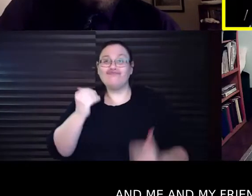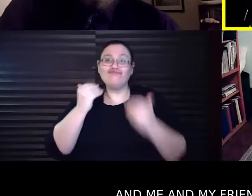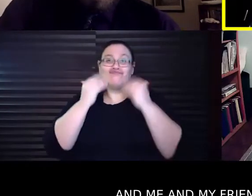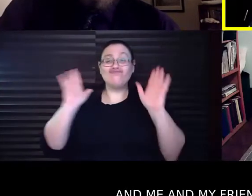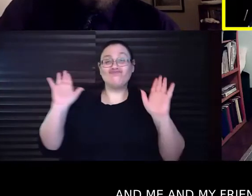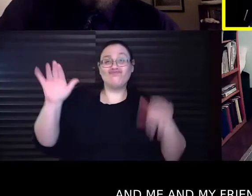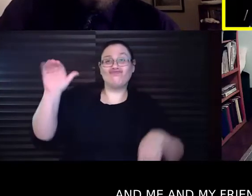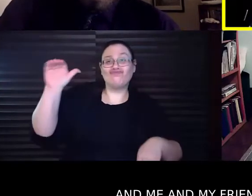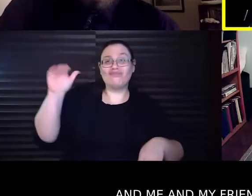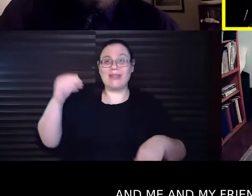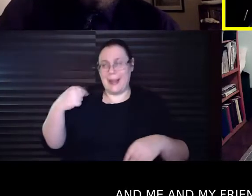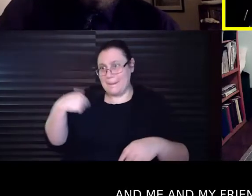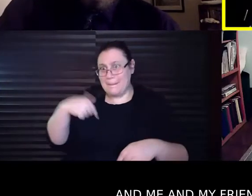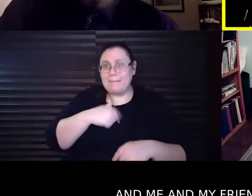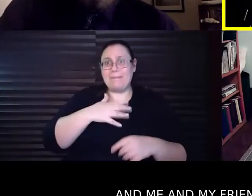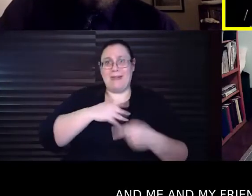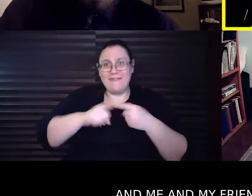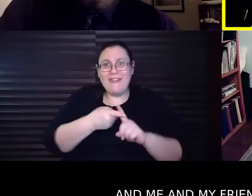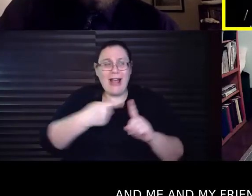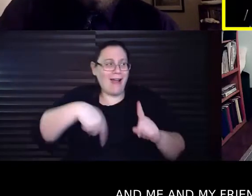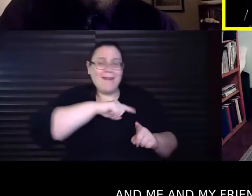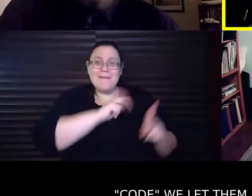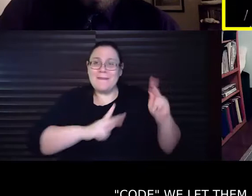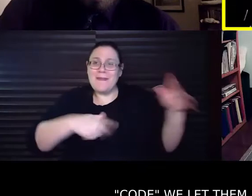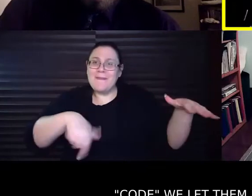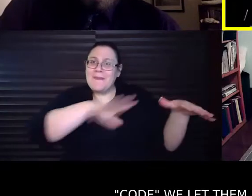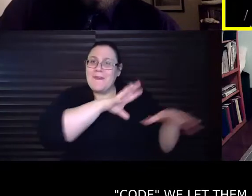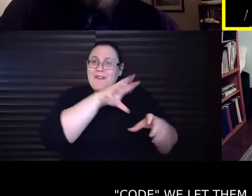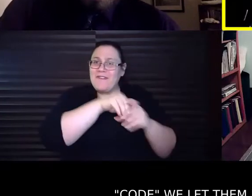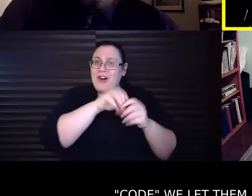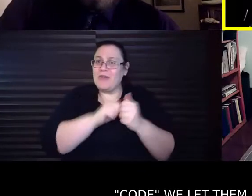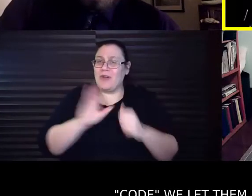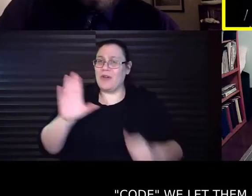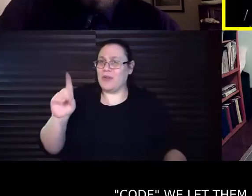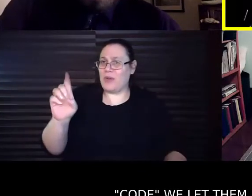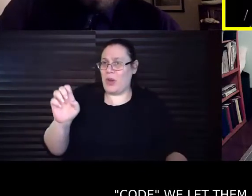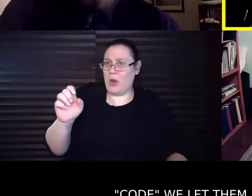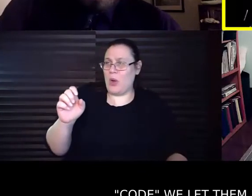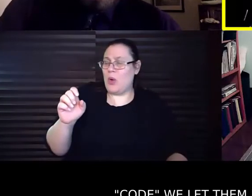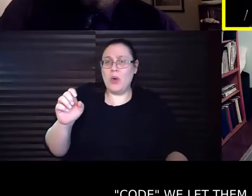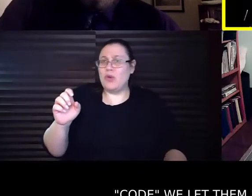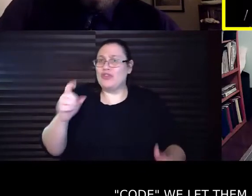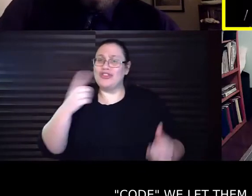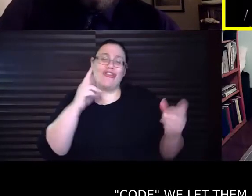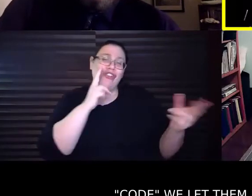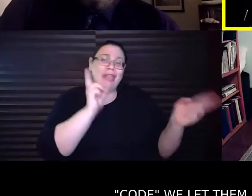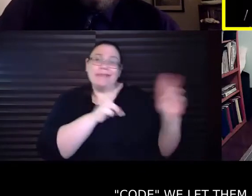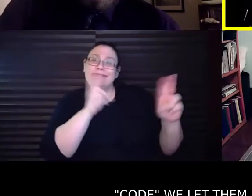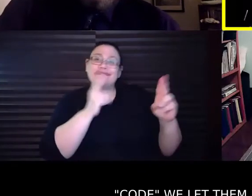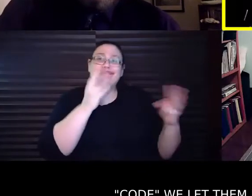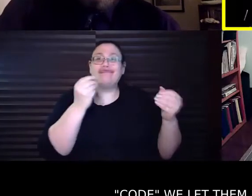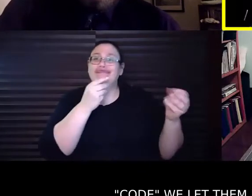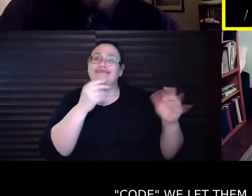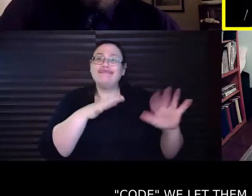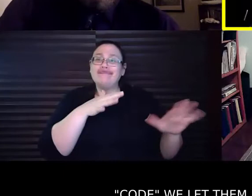me and my friends and all the folks that were involved in Code were just kind of throwing it back and you know, letting them